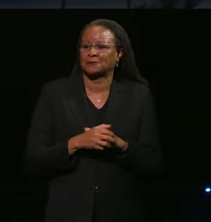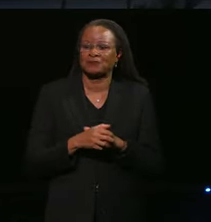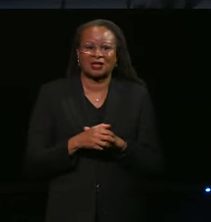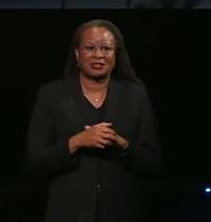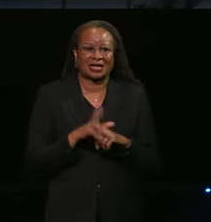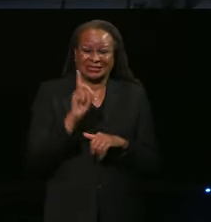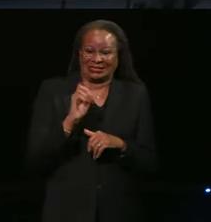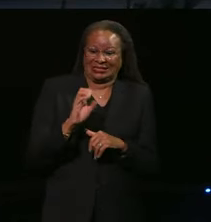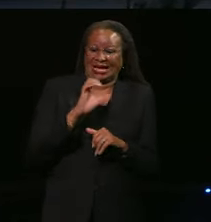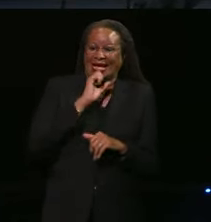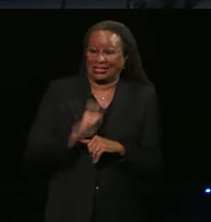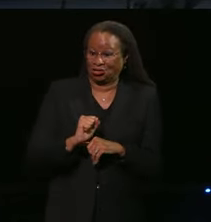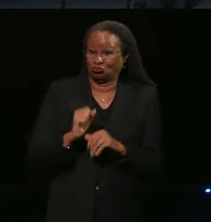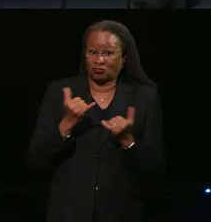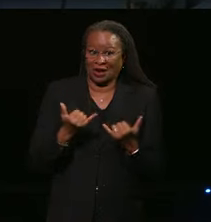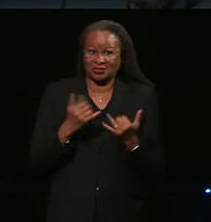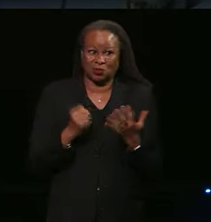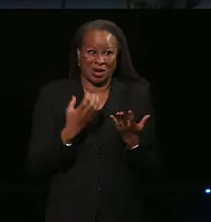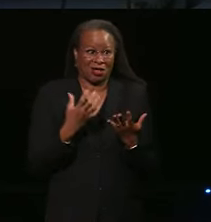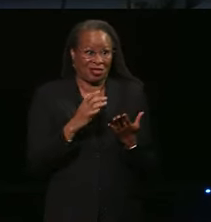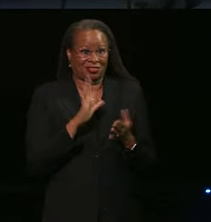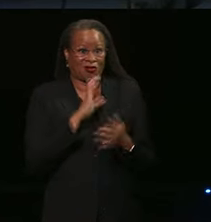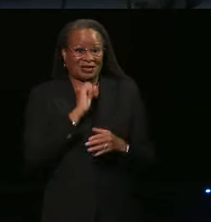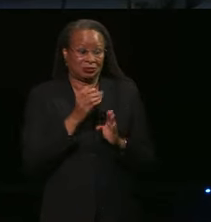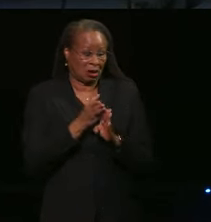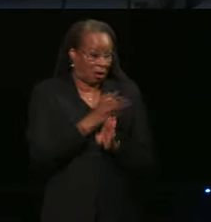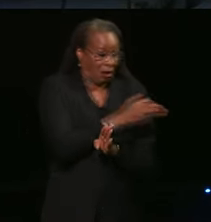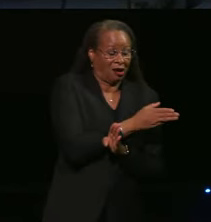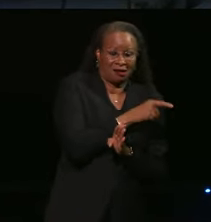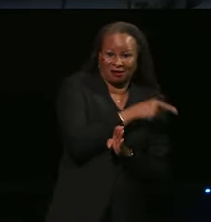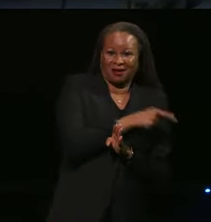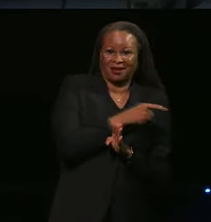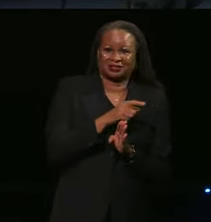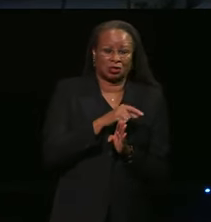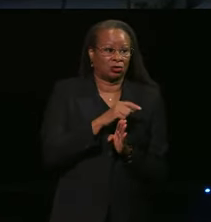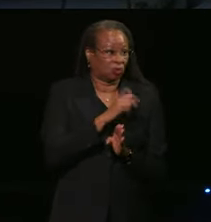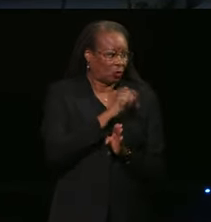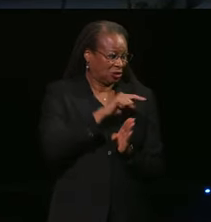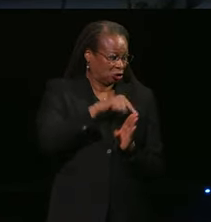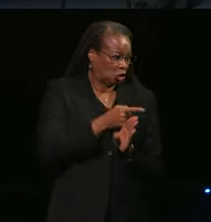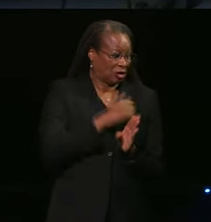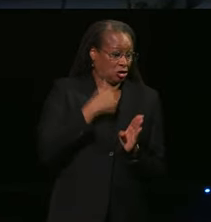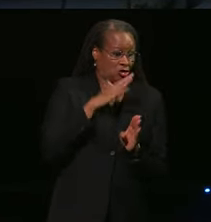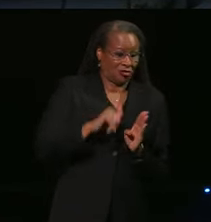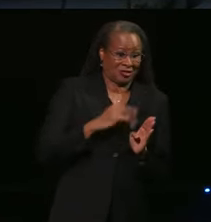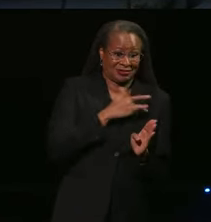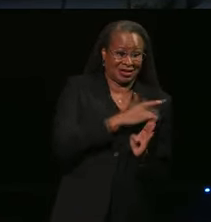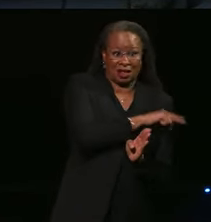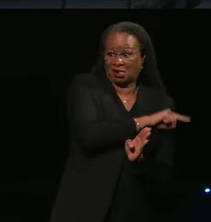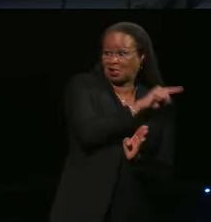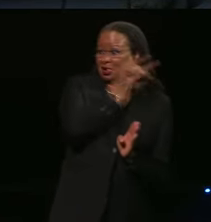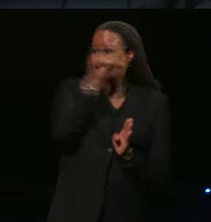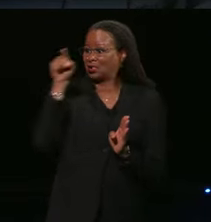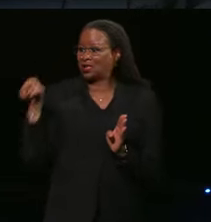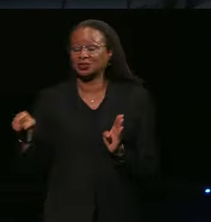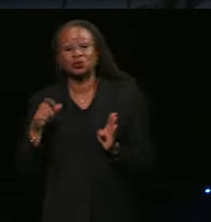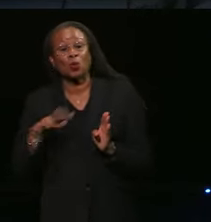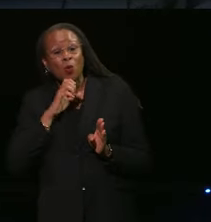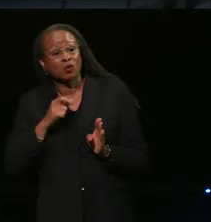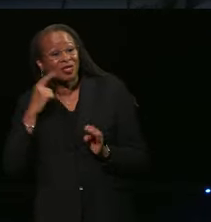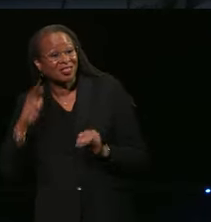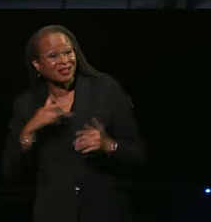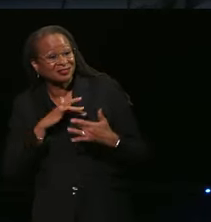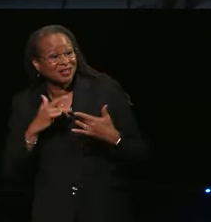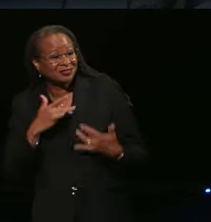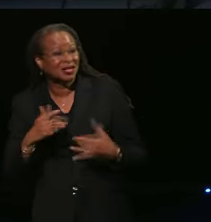de-aged them. They're younger, you know, to give them the arc, you know, to go from, you know. And I think some of those looks in the movie